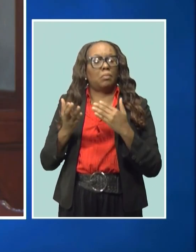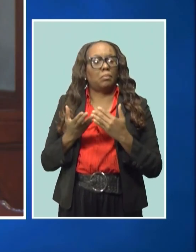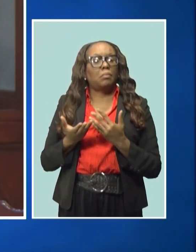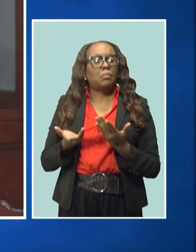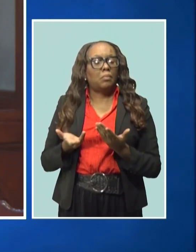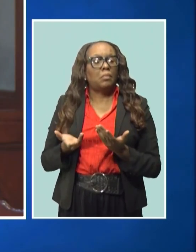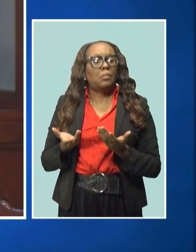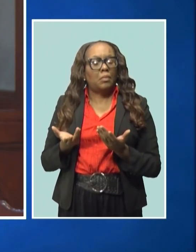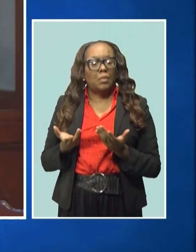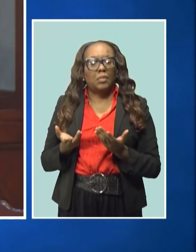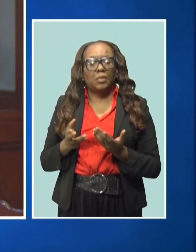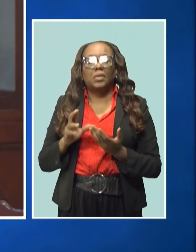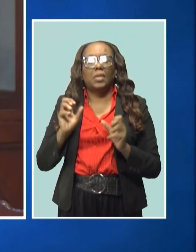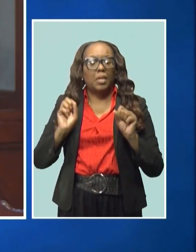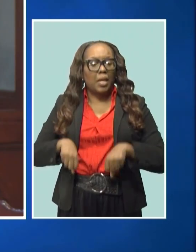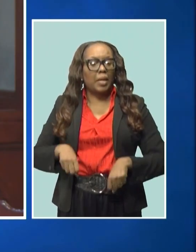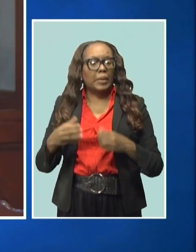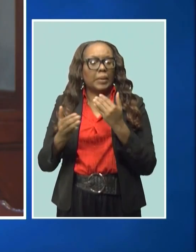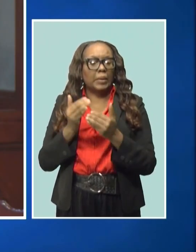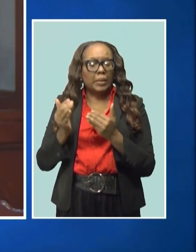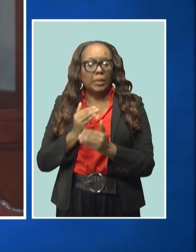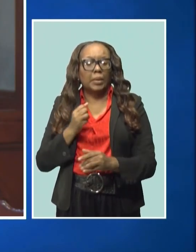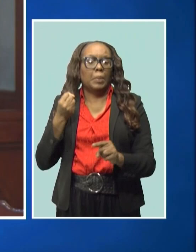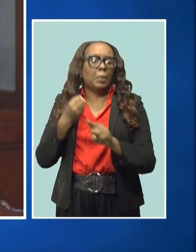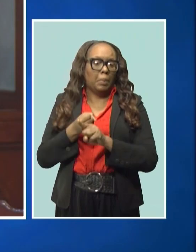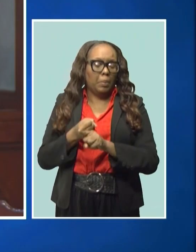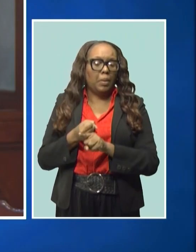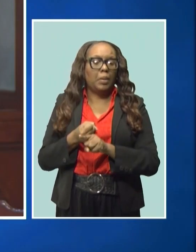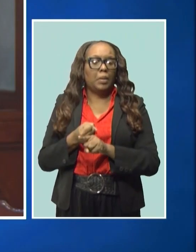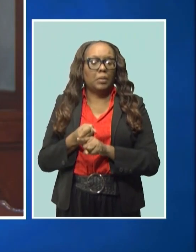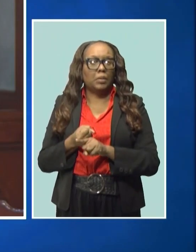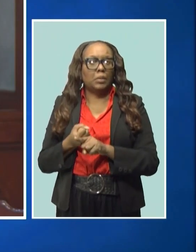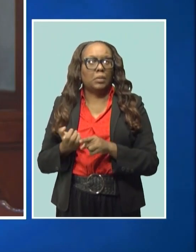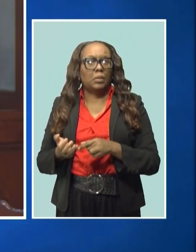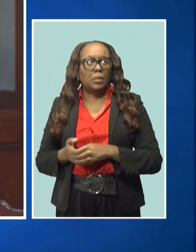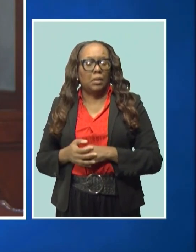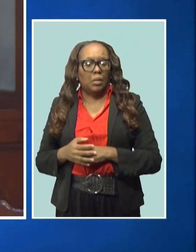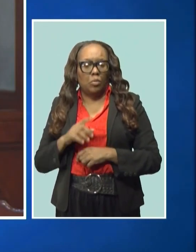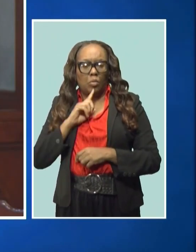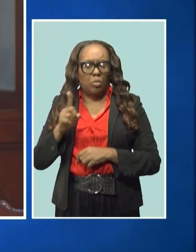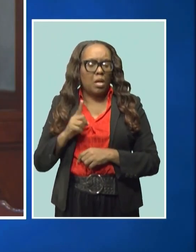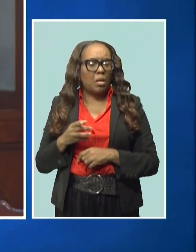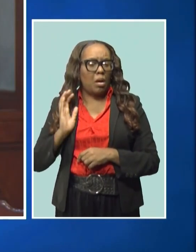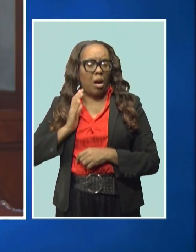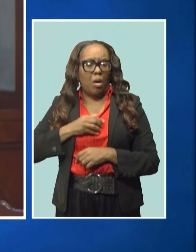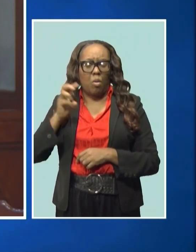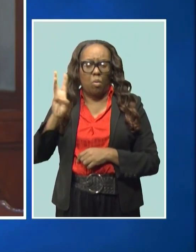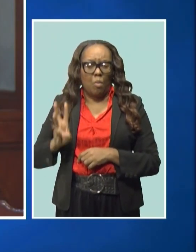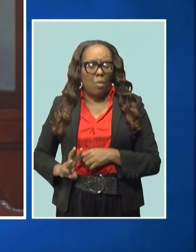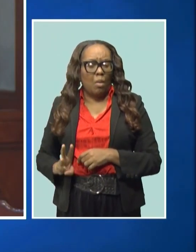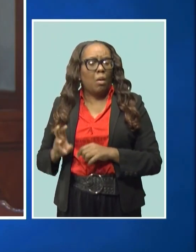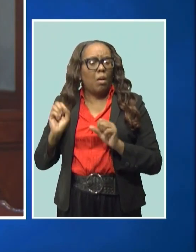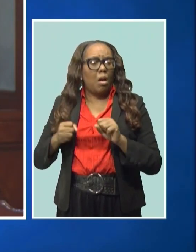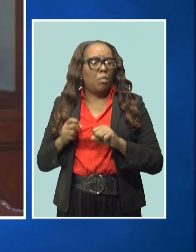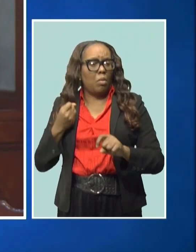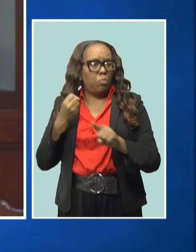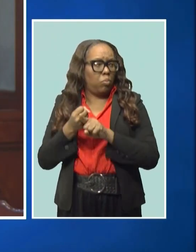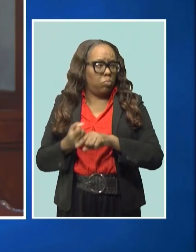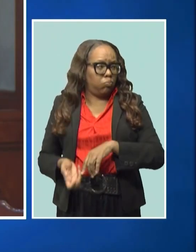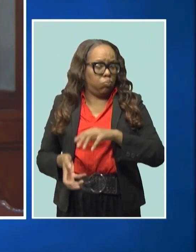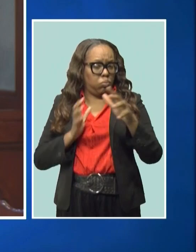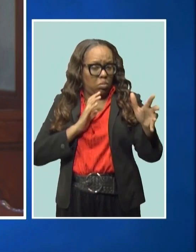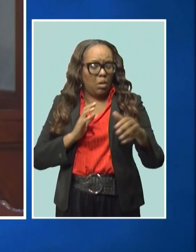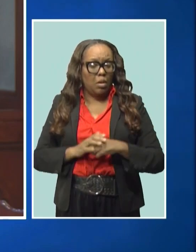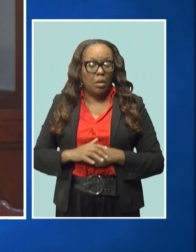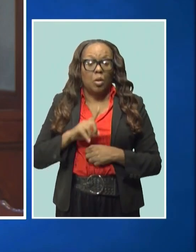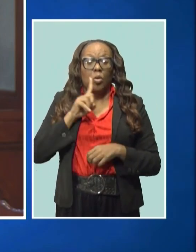to the climate crisis being unfolding and doing so rapidly and impacting our lives, we felt it was important that there